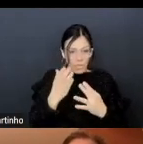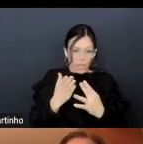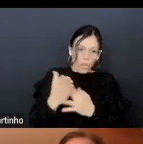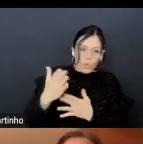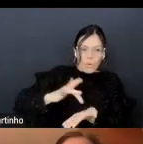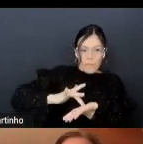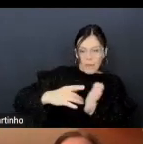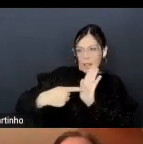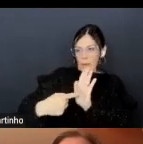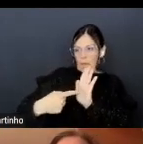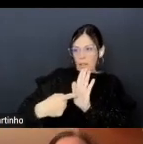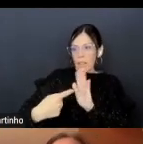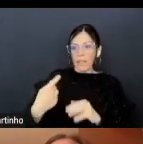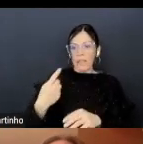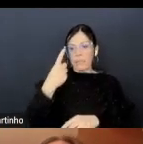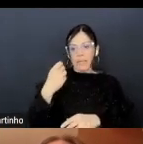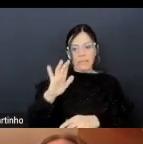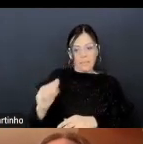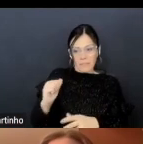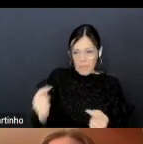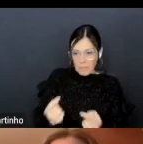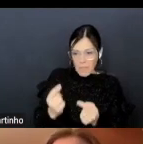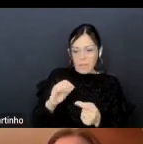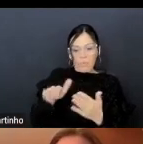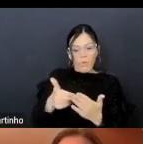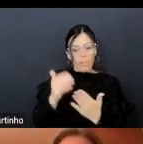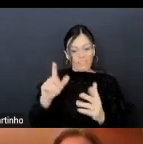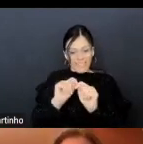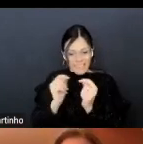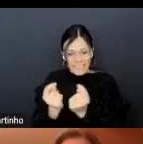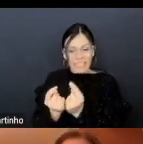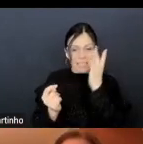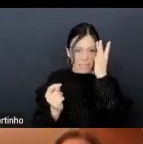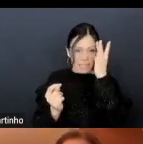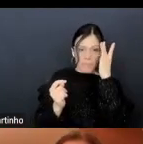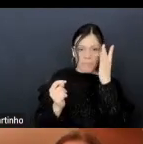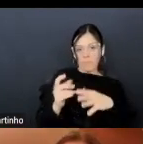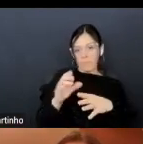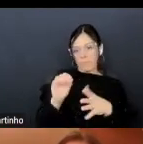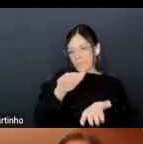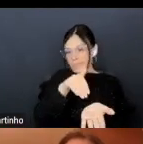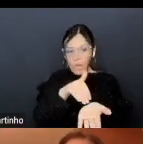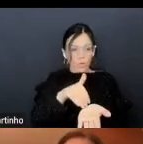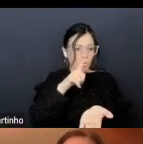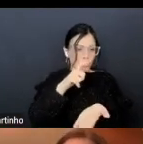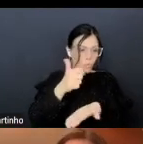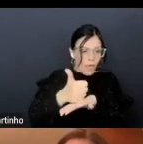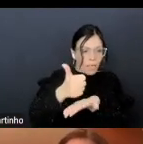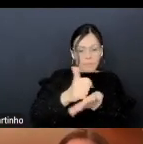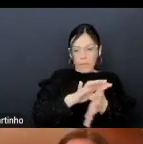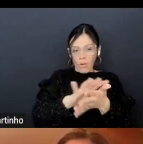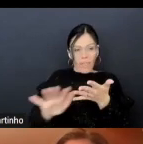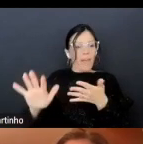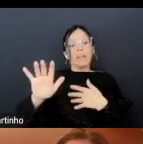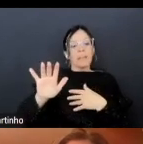he because of his back pain and all of his team of physicians who treated him many of these